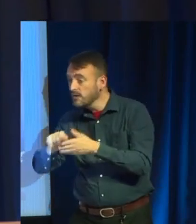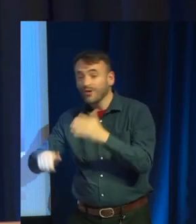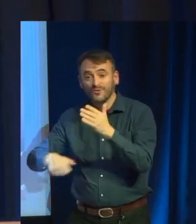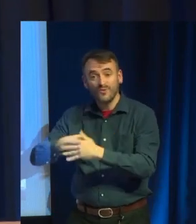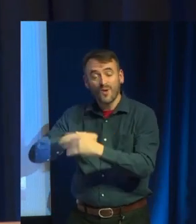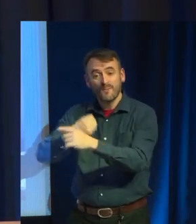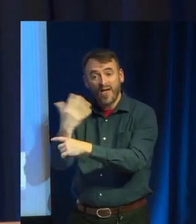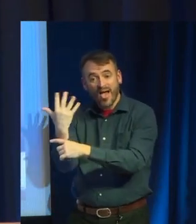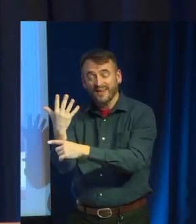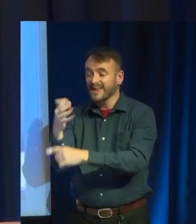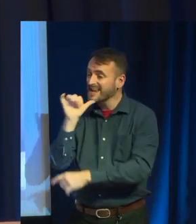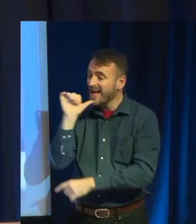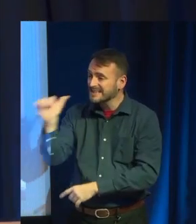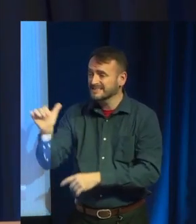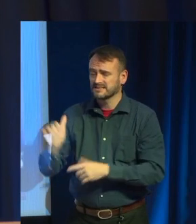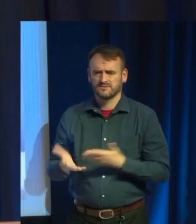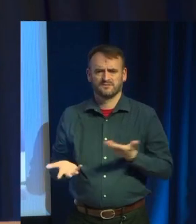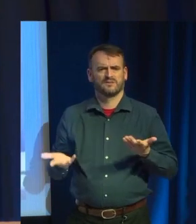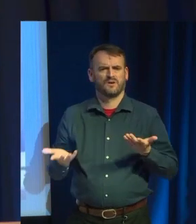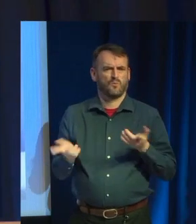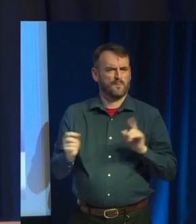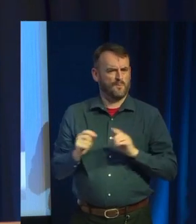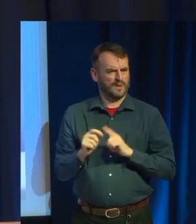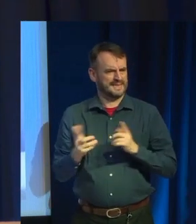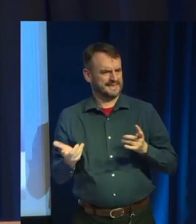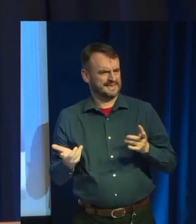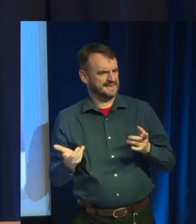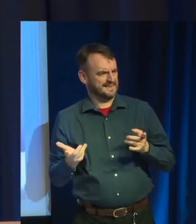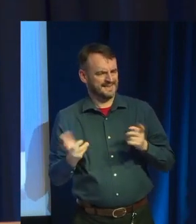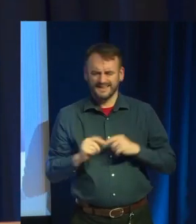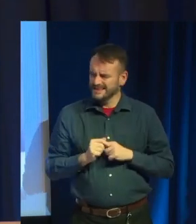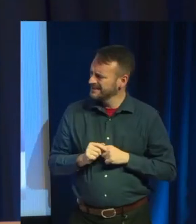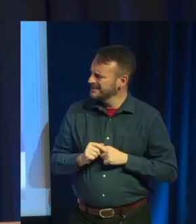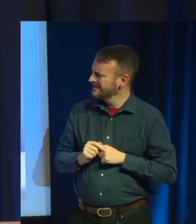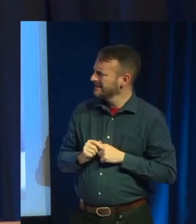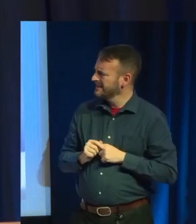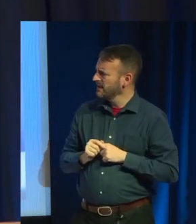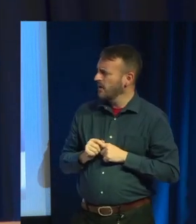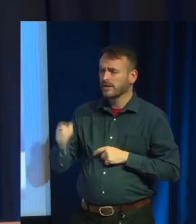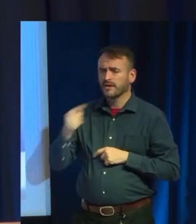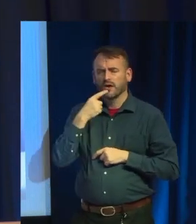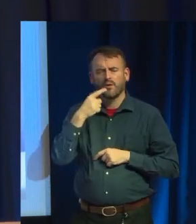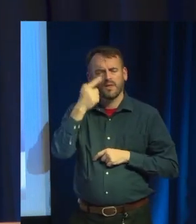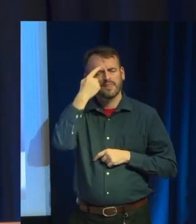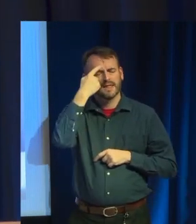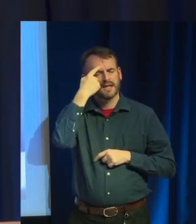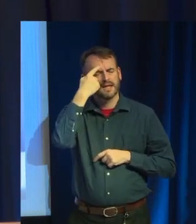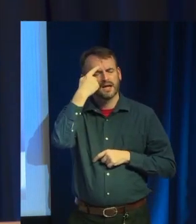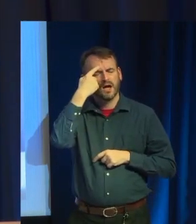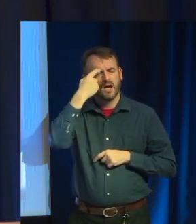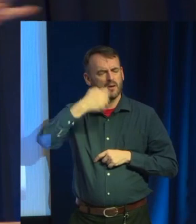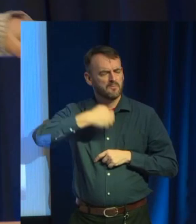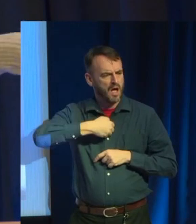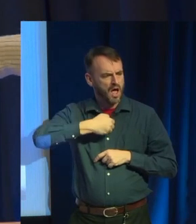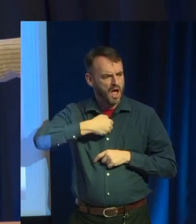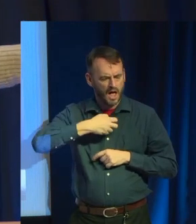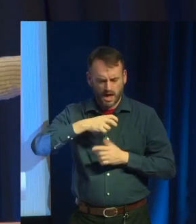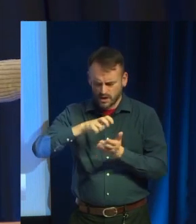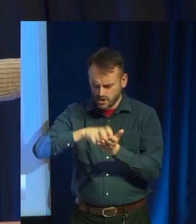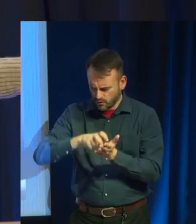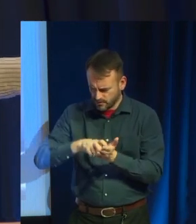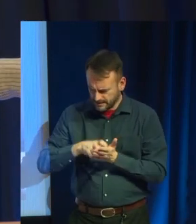Or you could say like, oh, I think I left my my notes somewhere. Can you check